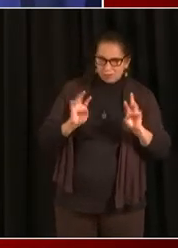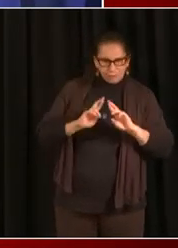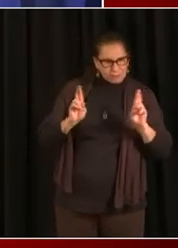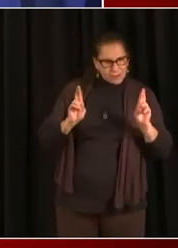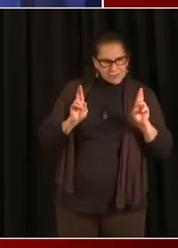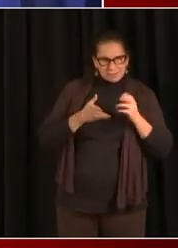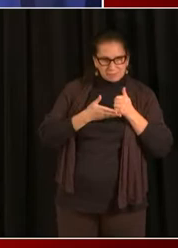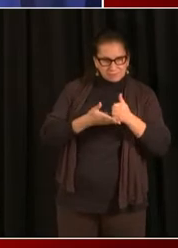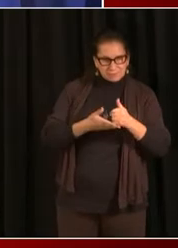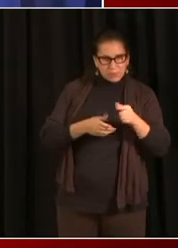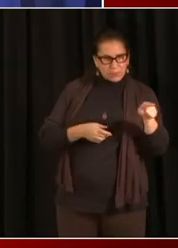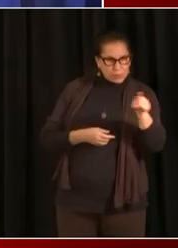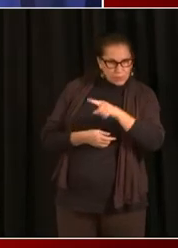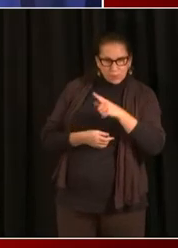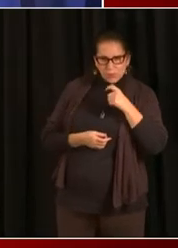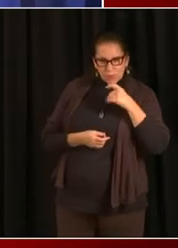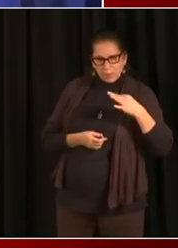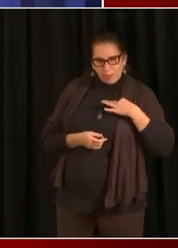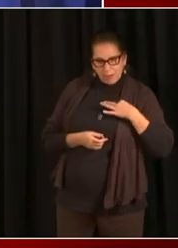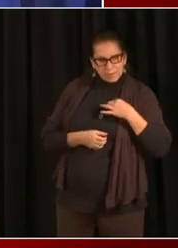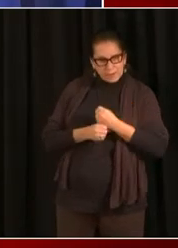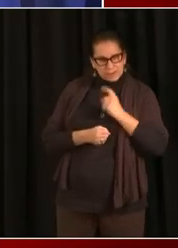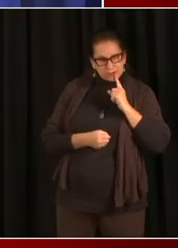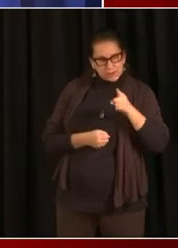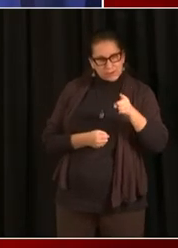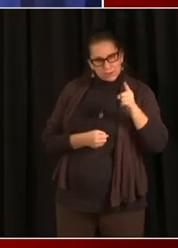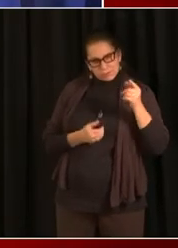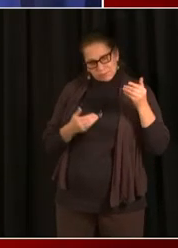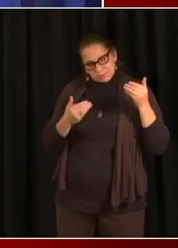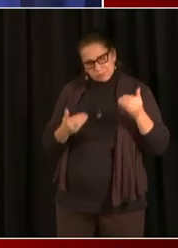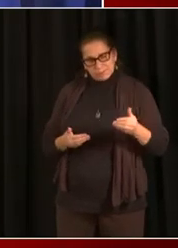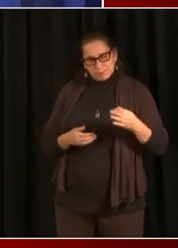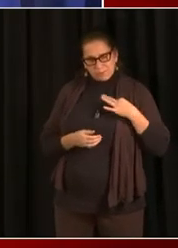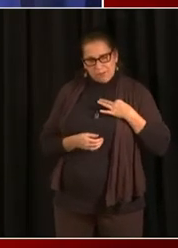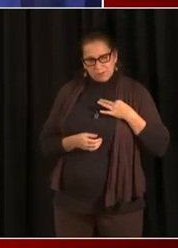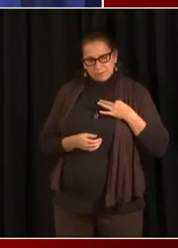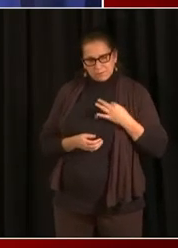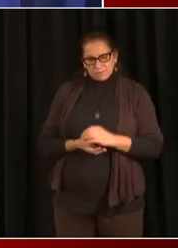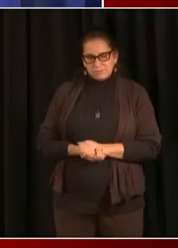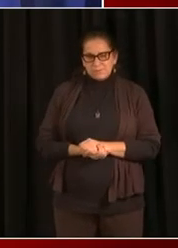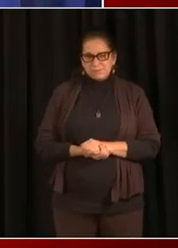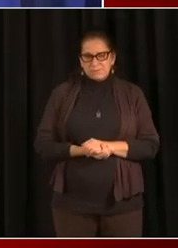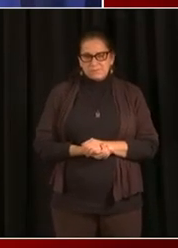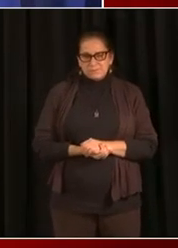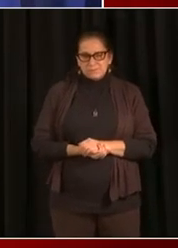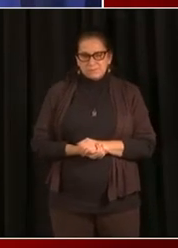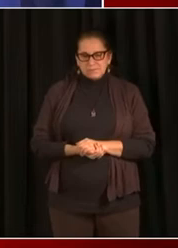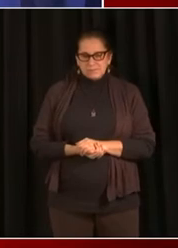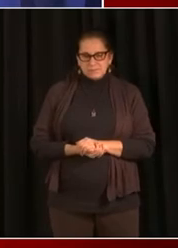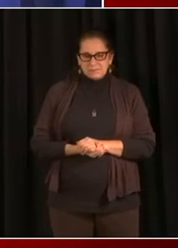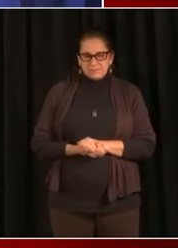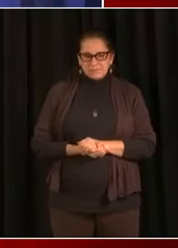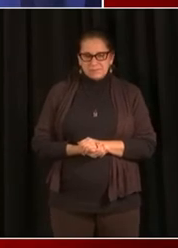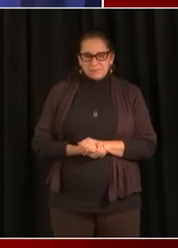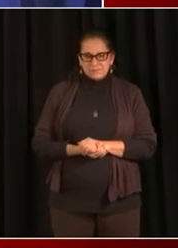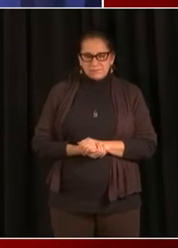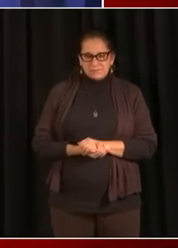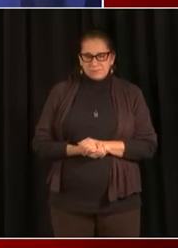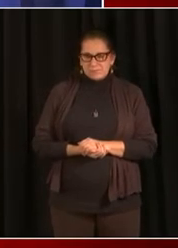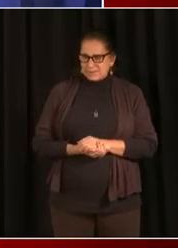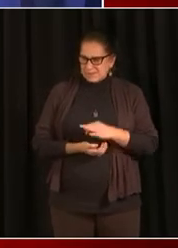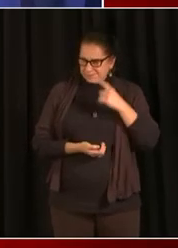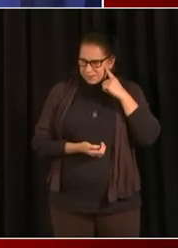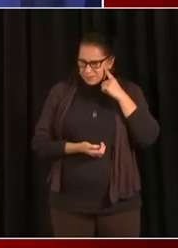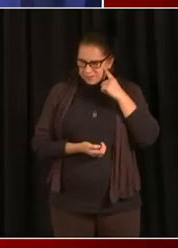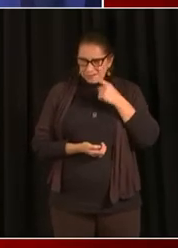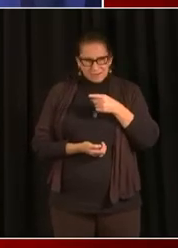these applications. So we definitely want to make sure that you are connecting with us. And if you sense that you might be getting a spam, email us